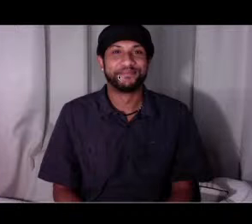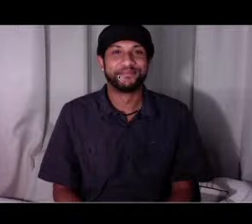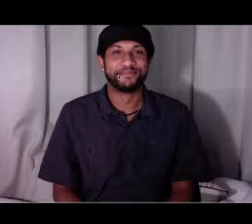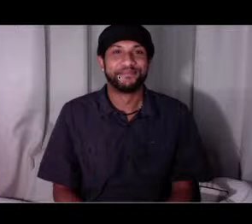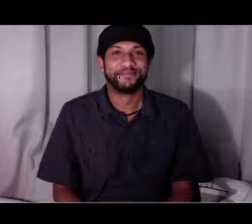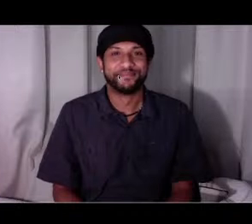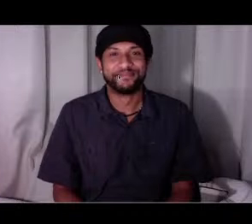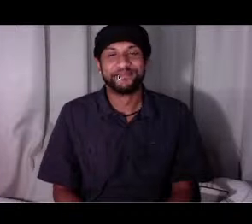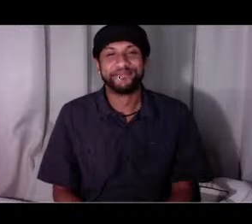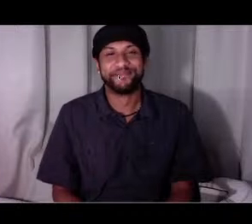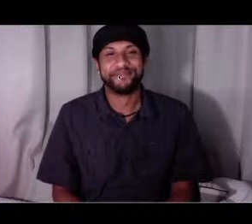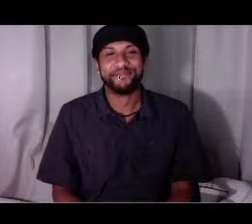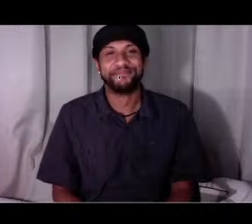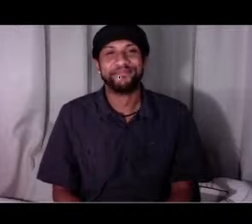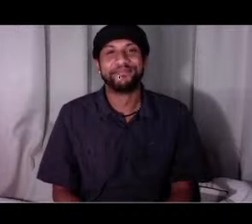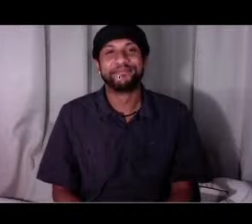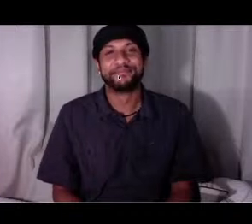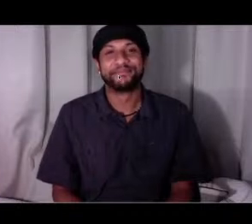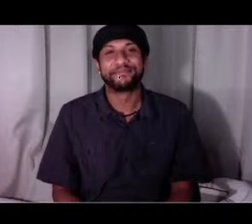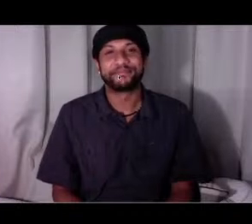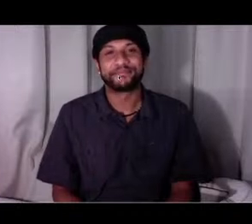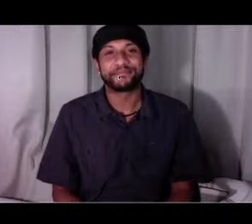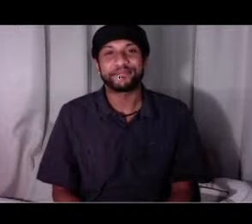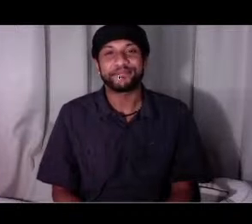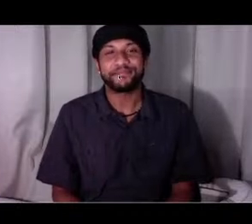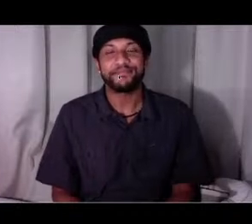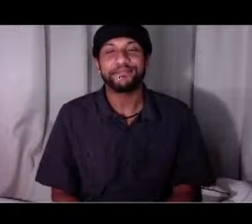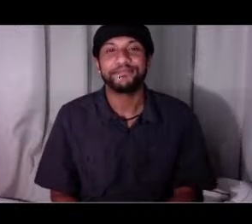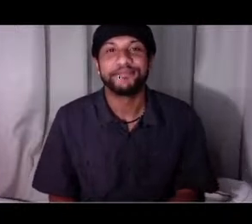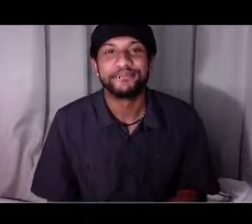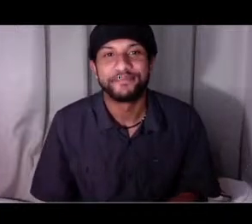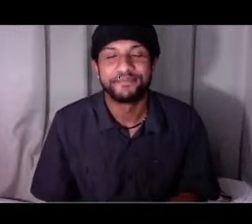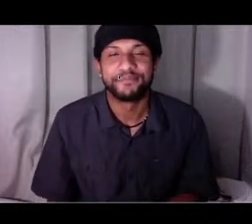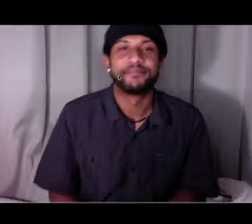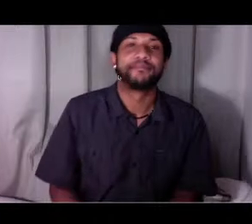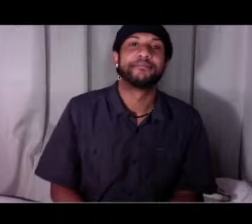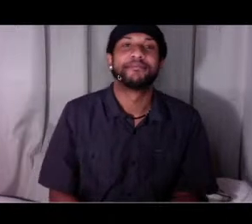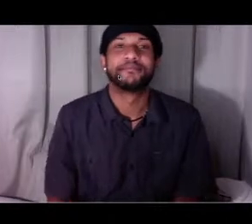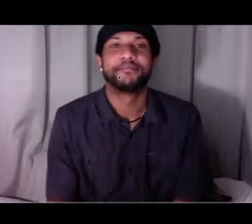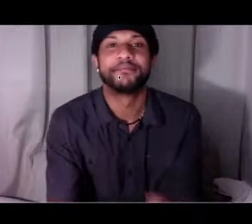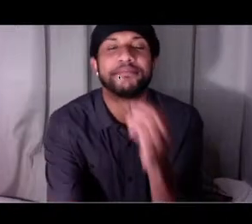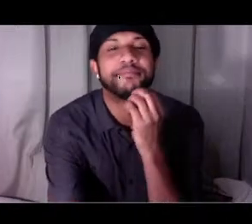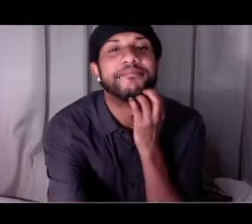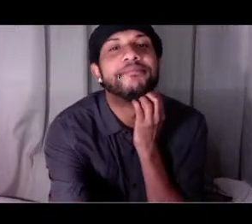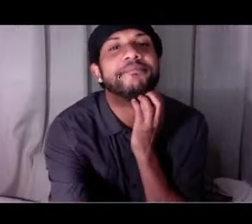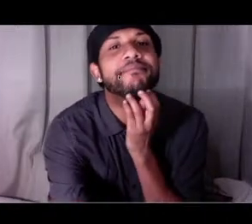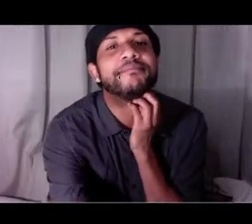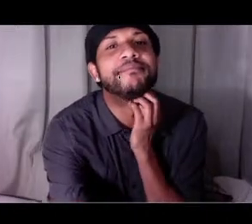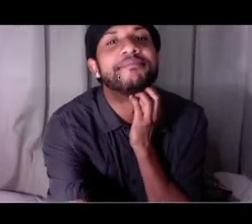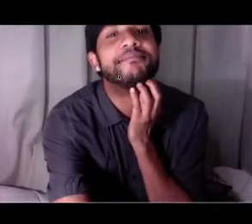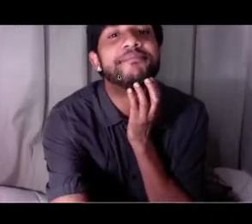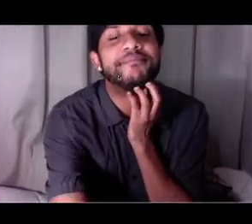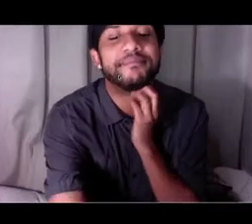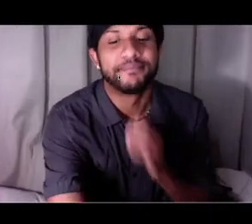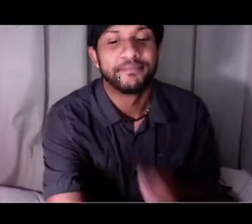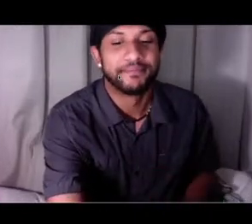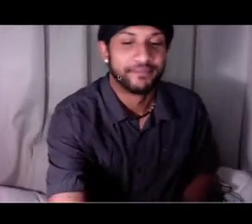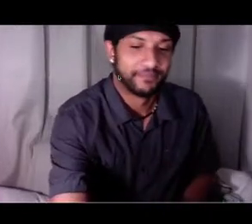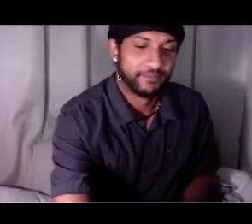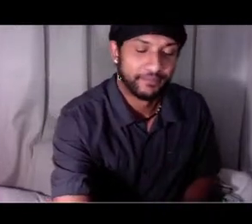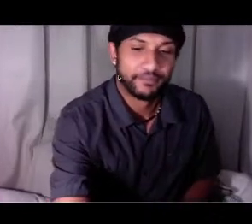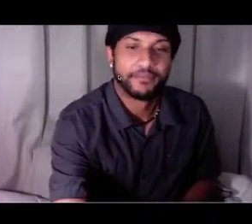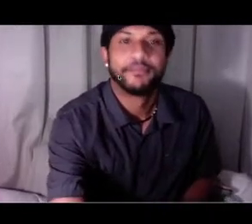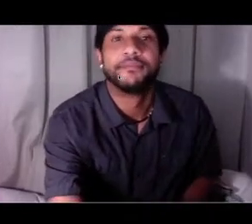say thank you to all for being here um congratulations to Mrs Gomez and Mrs hton